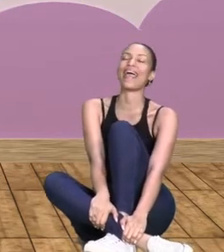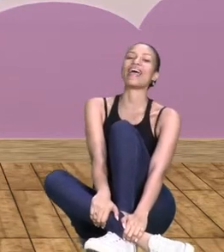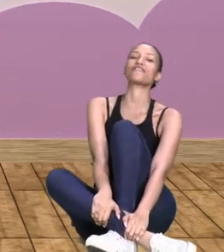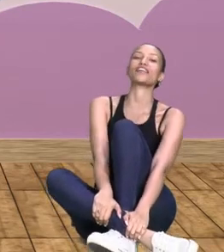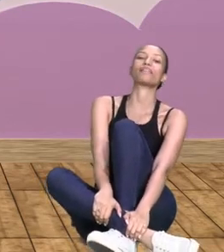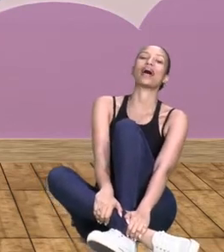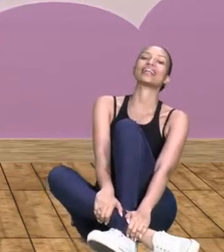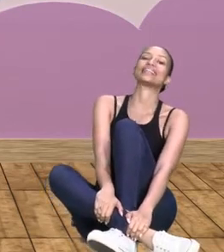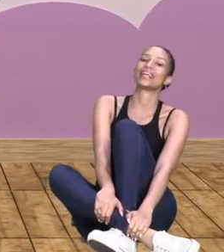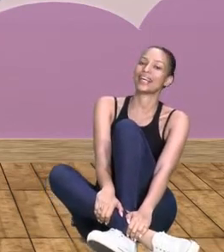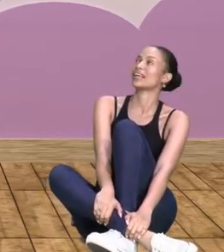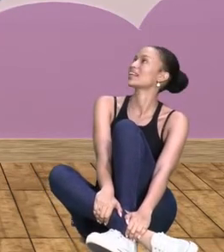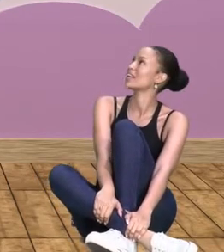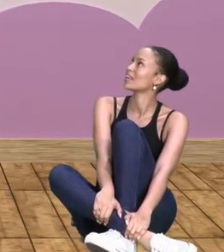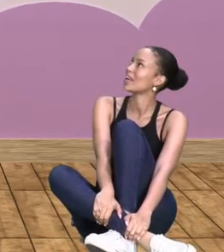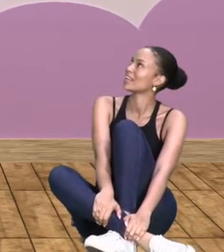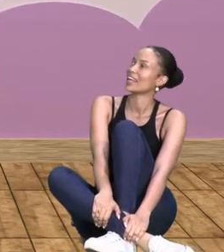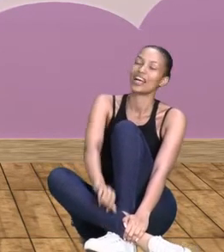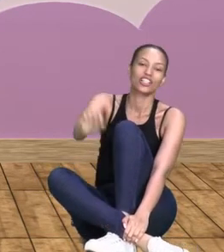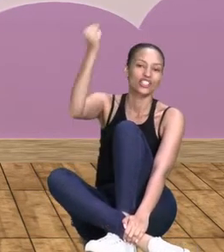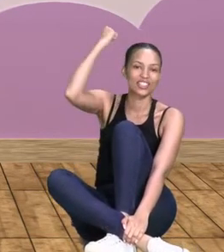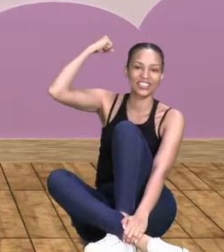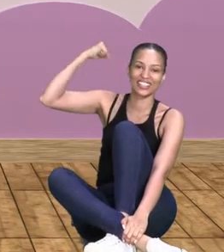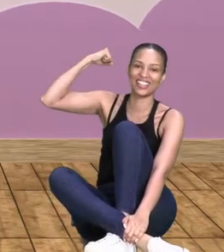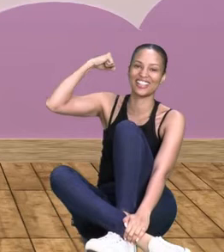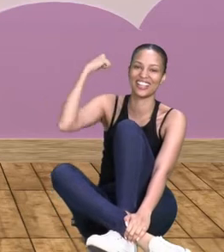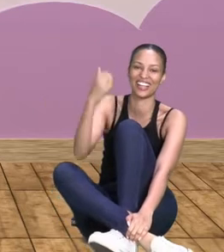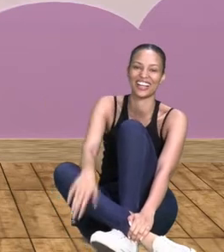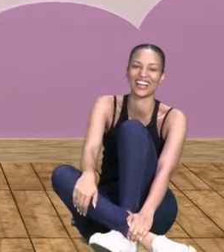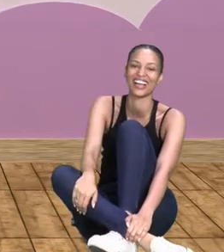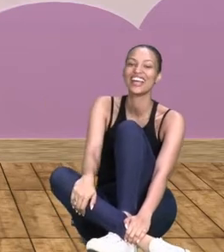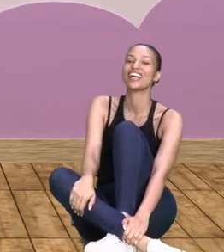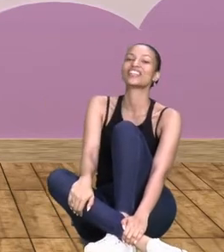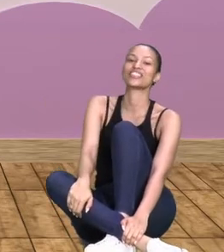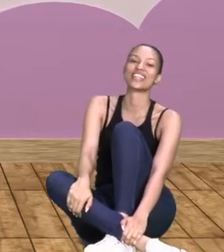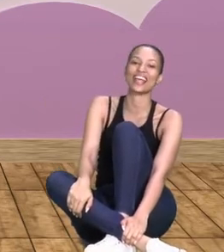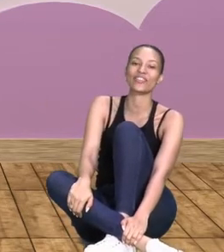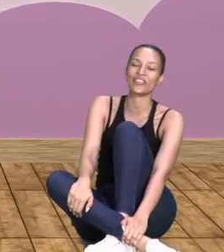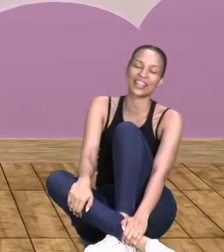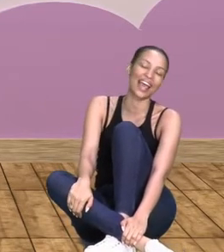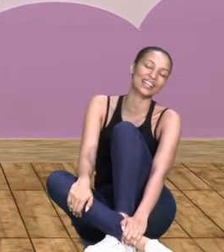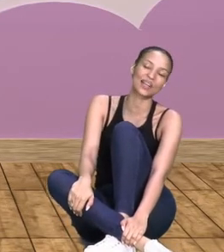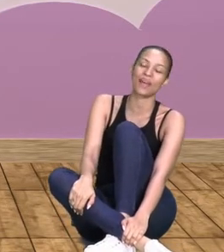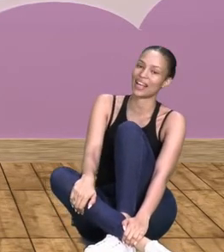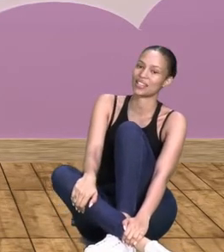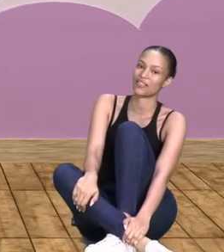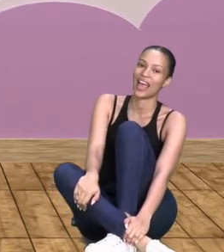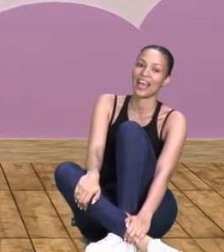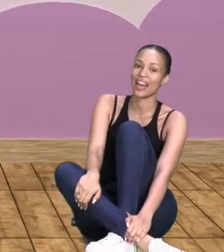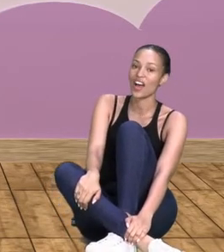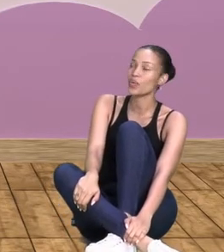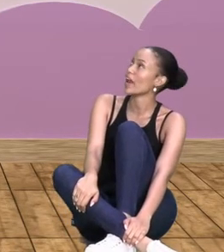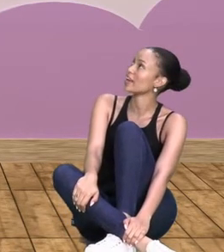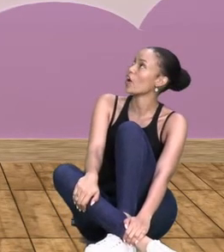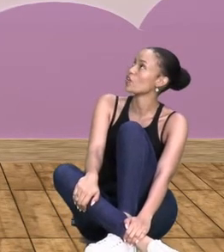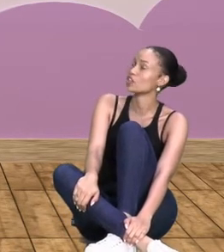father, everybody. Everybody. Take grandma as well, guys. To stay fit and keep active. And